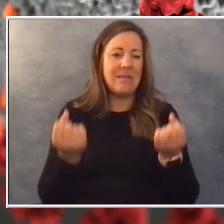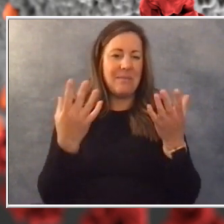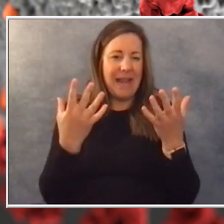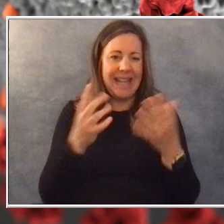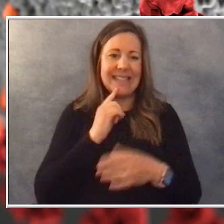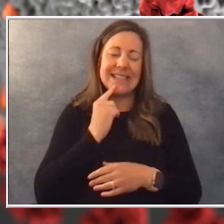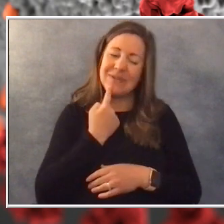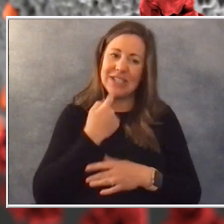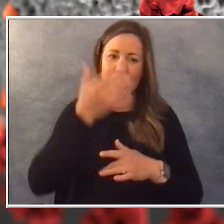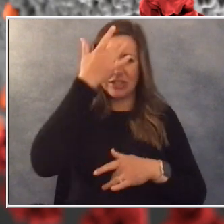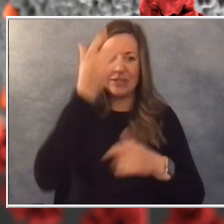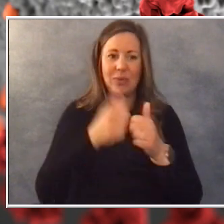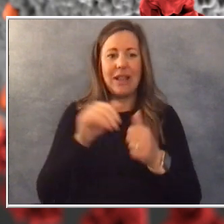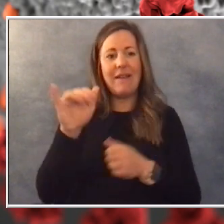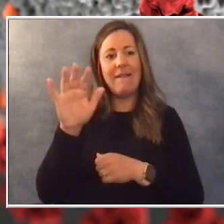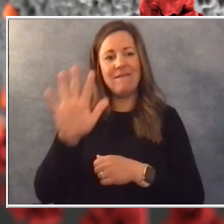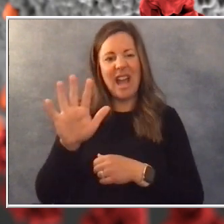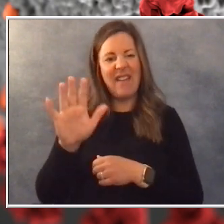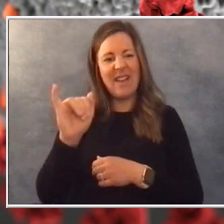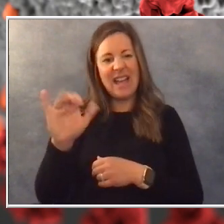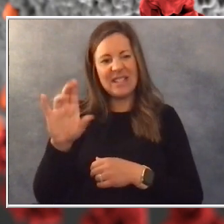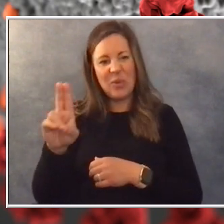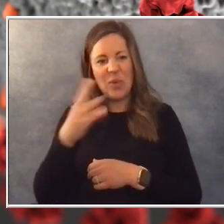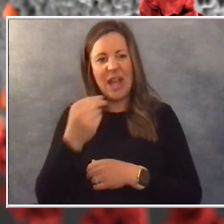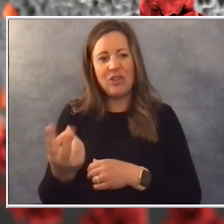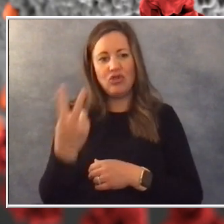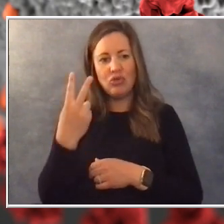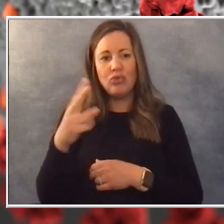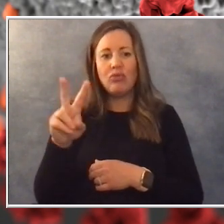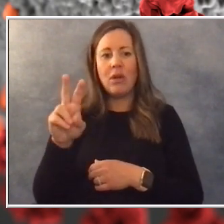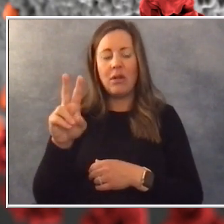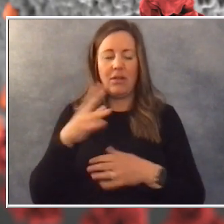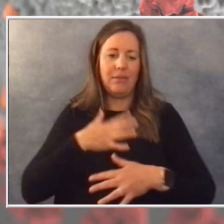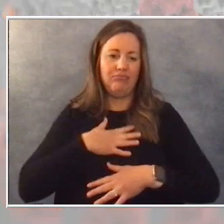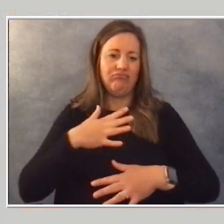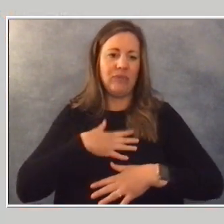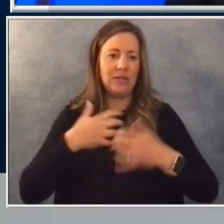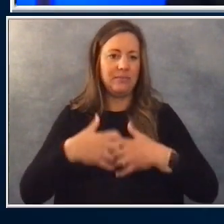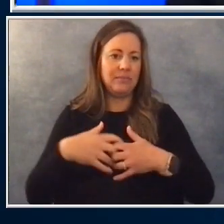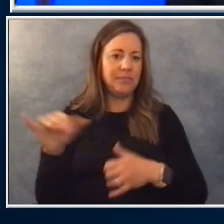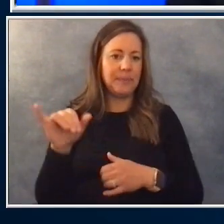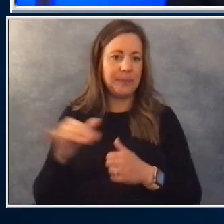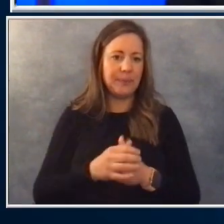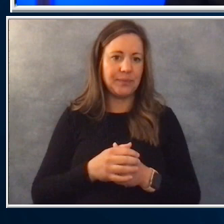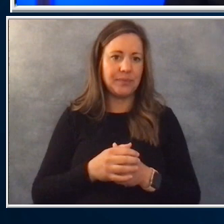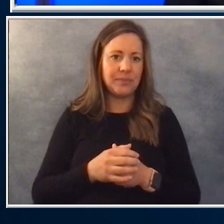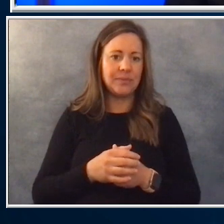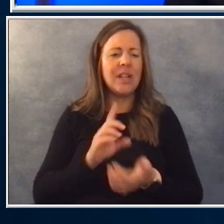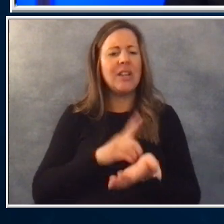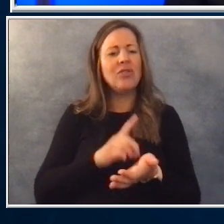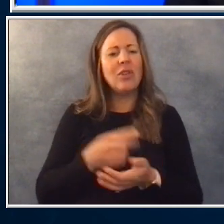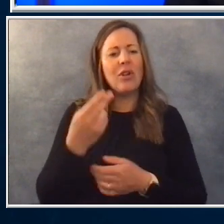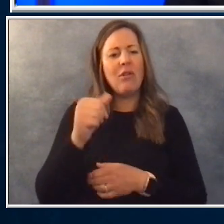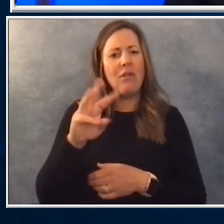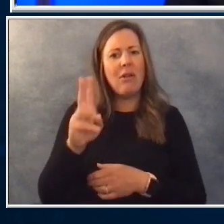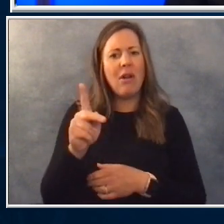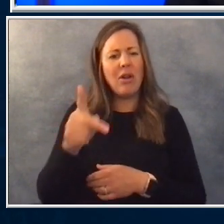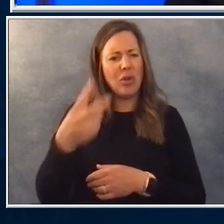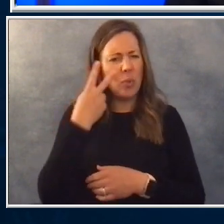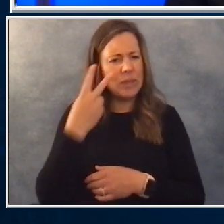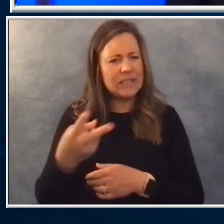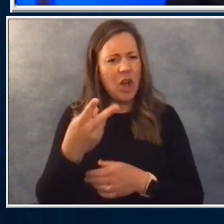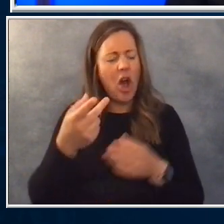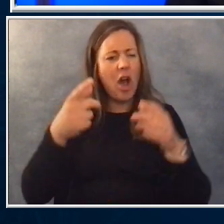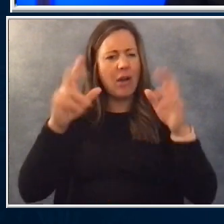severe disease with 5 in the ICU and 2 on the ventilator as well. Dr. Hawkinson, you spotted a headline out of the New York